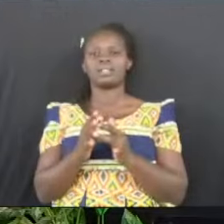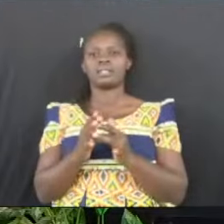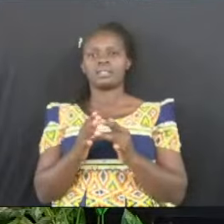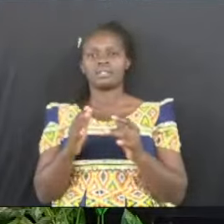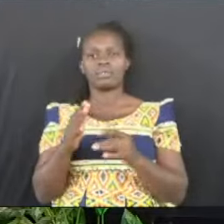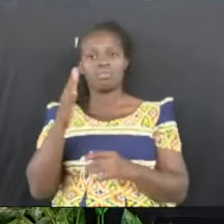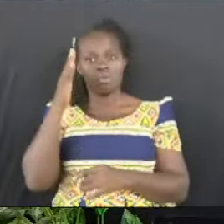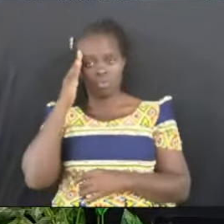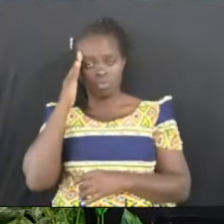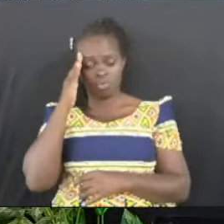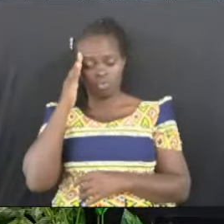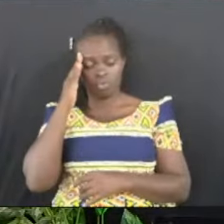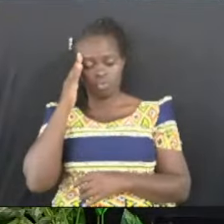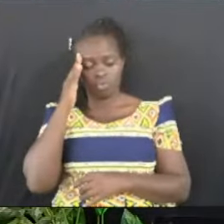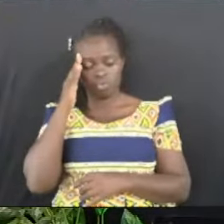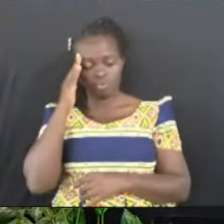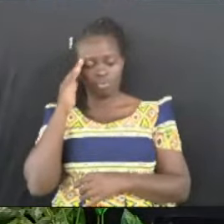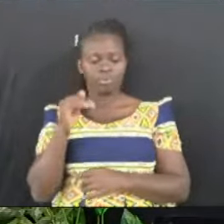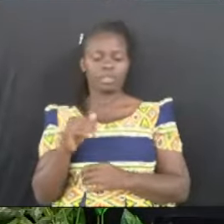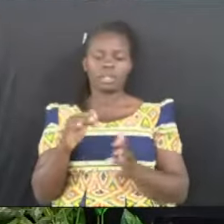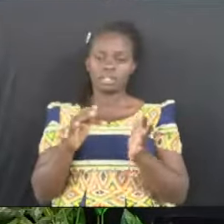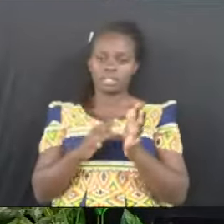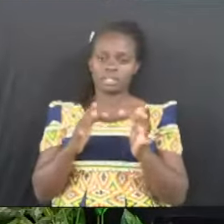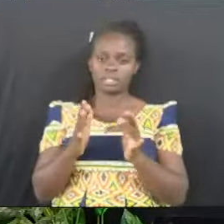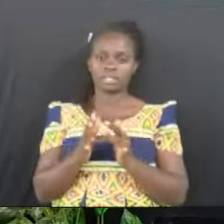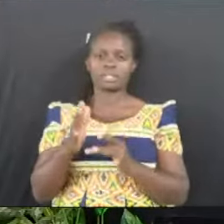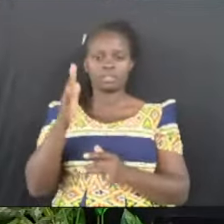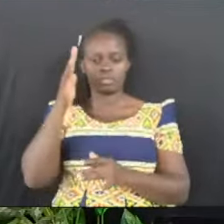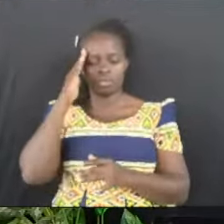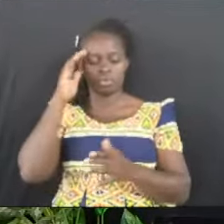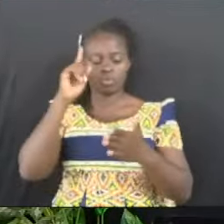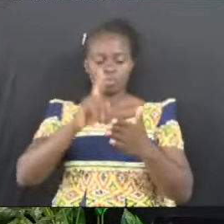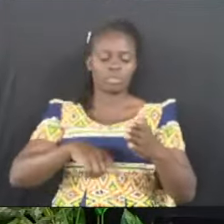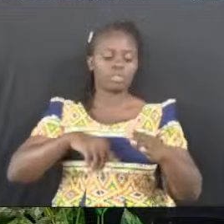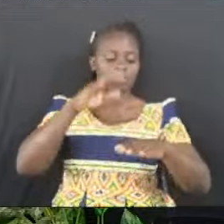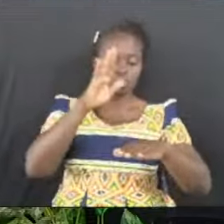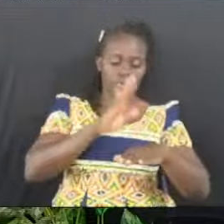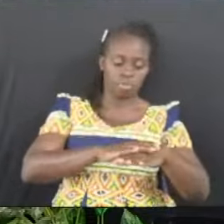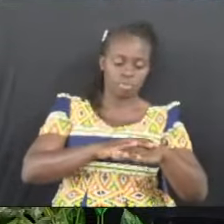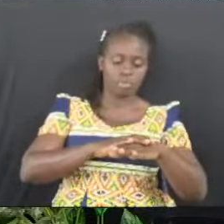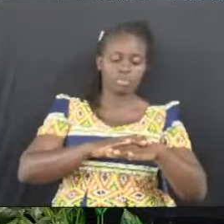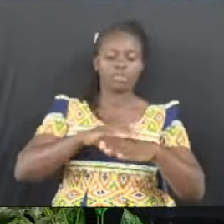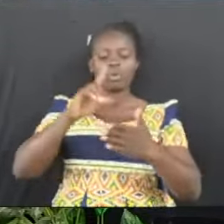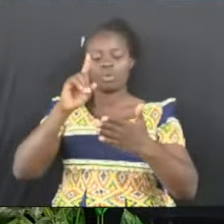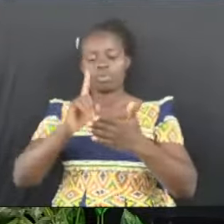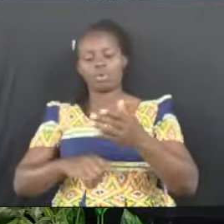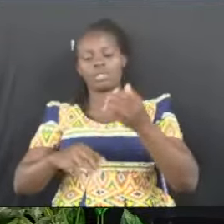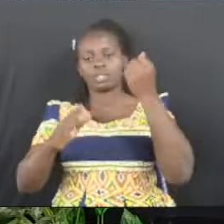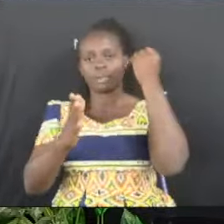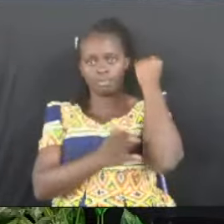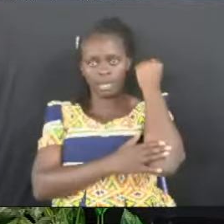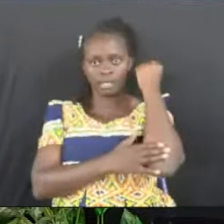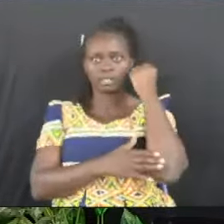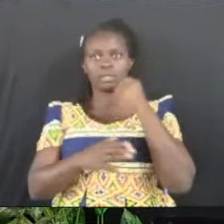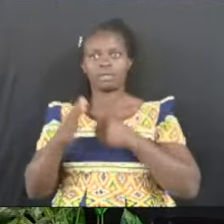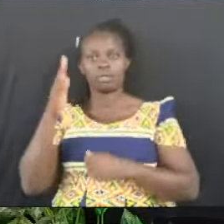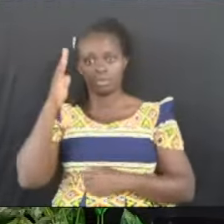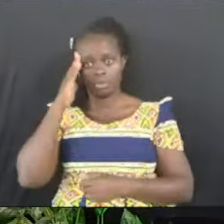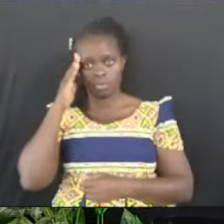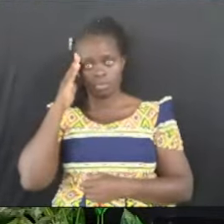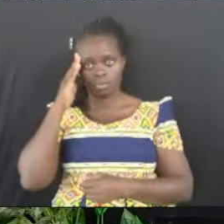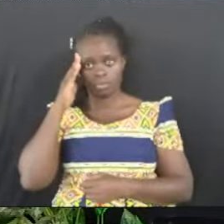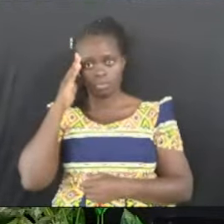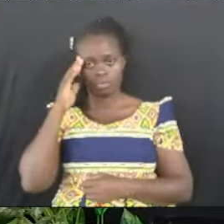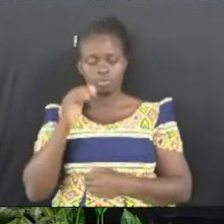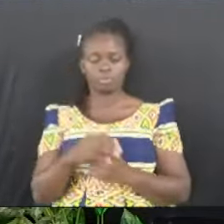how to discern what is true and what is good. All his thoughts, intentions, and desires